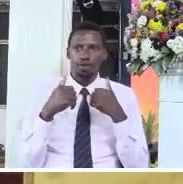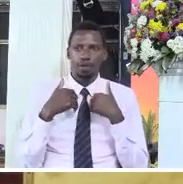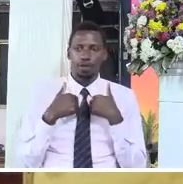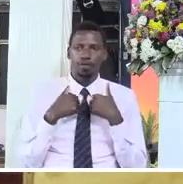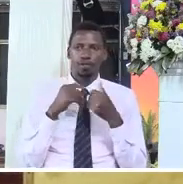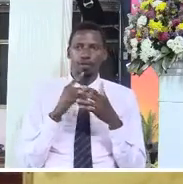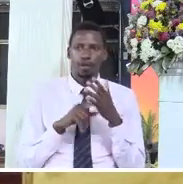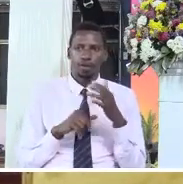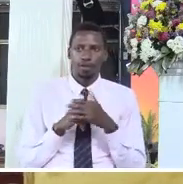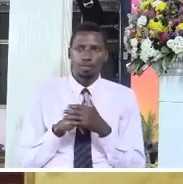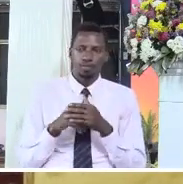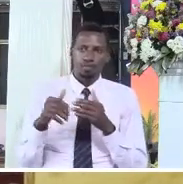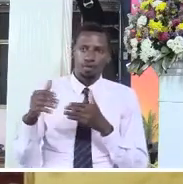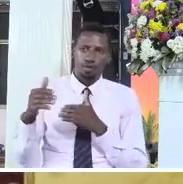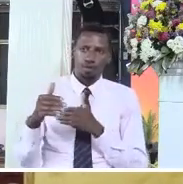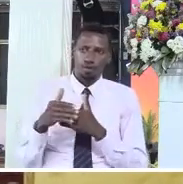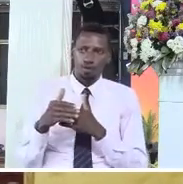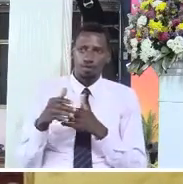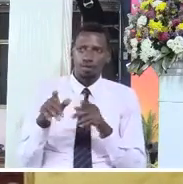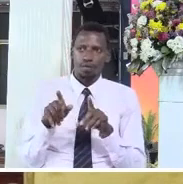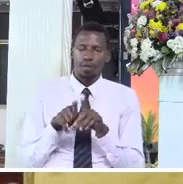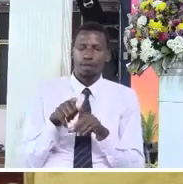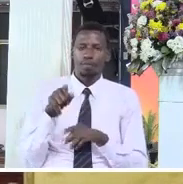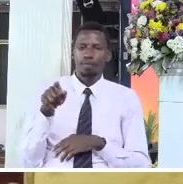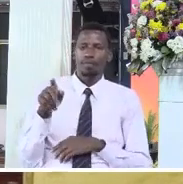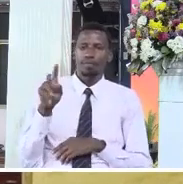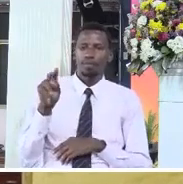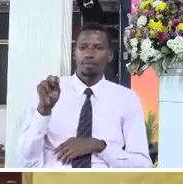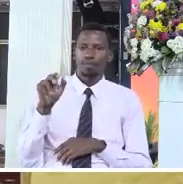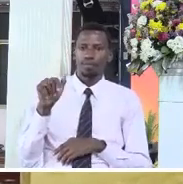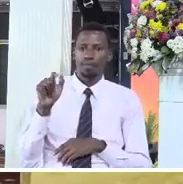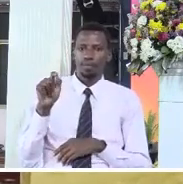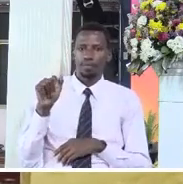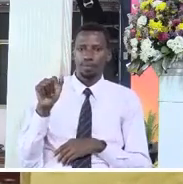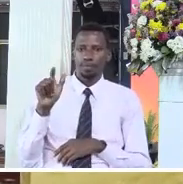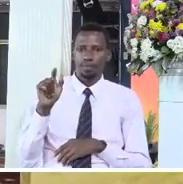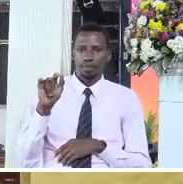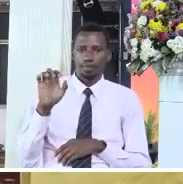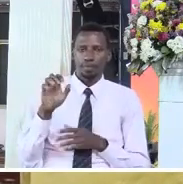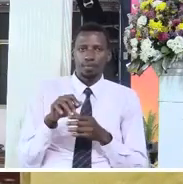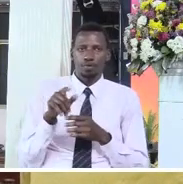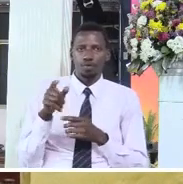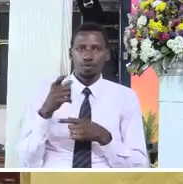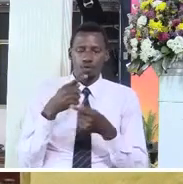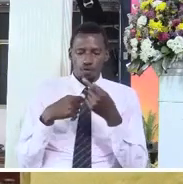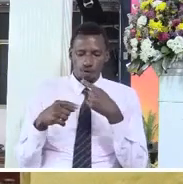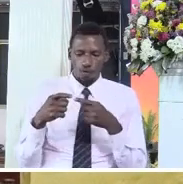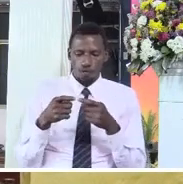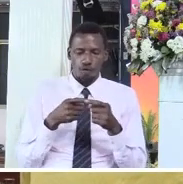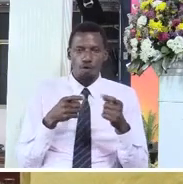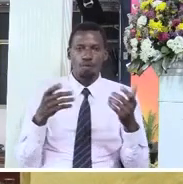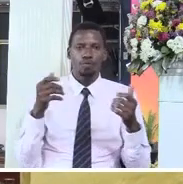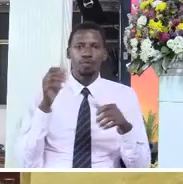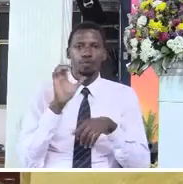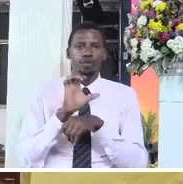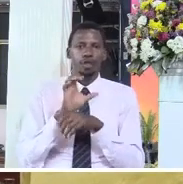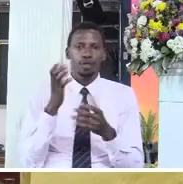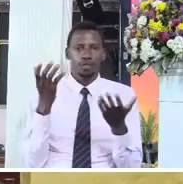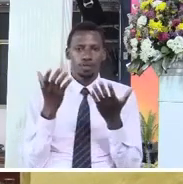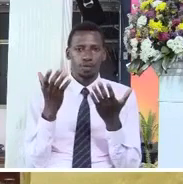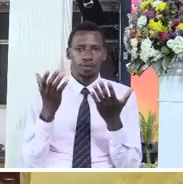is closely related to Natalie's. You're coming from a church where you are